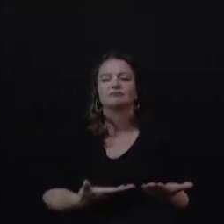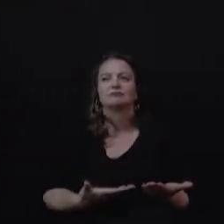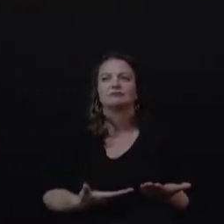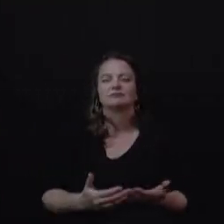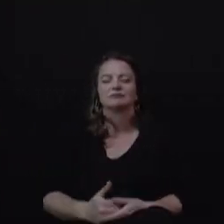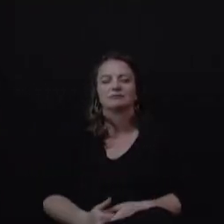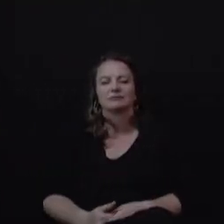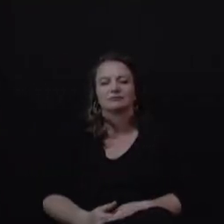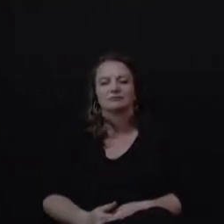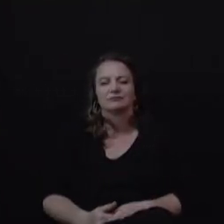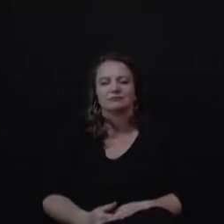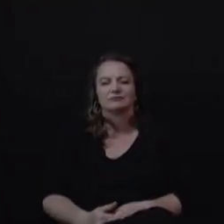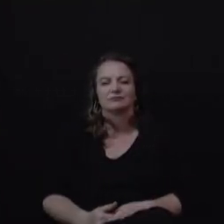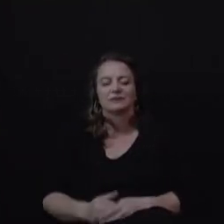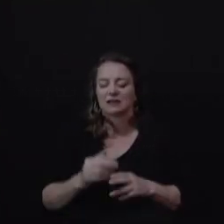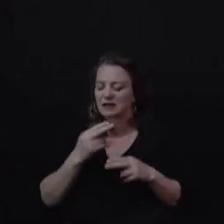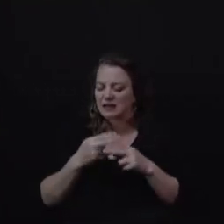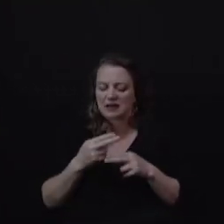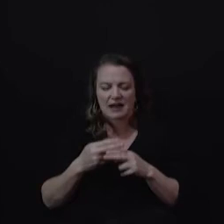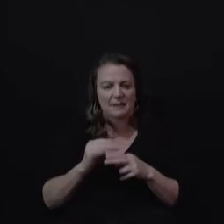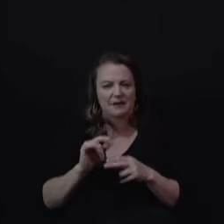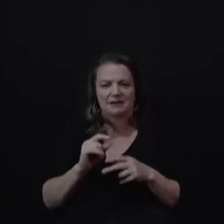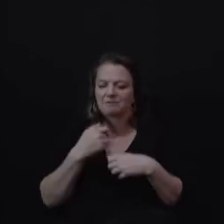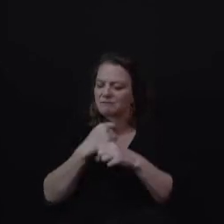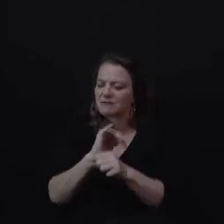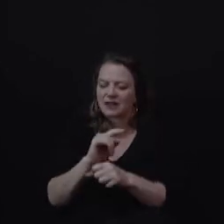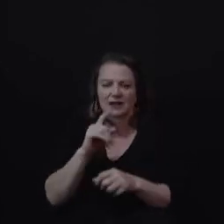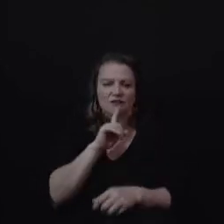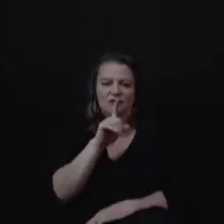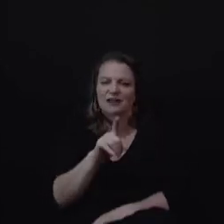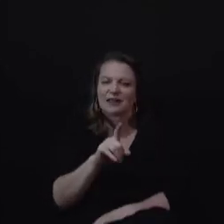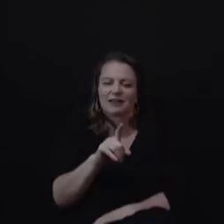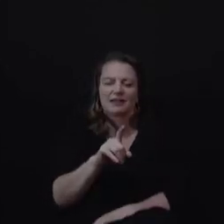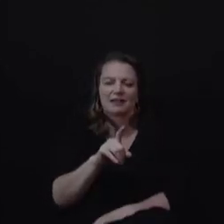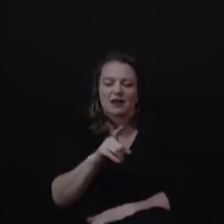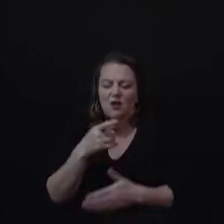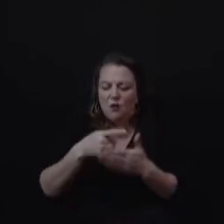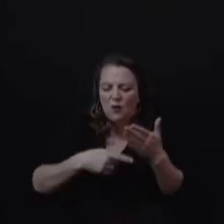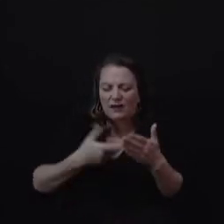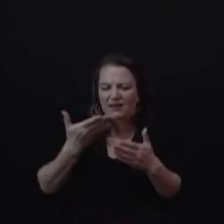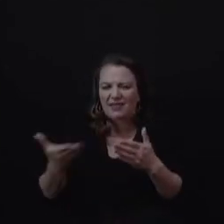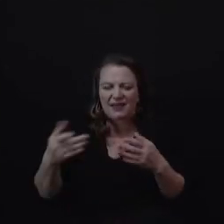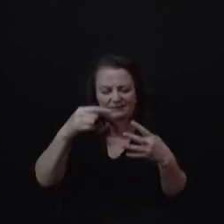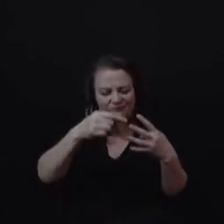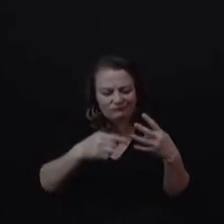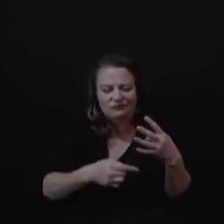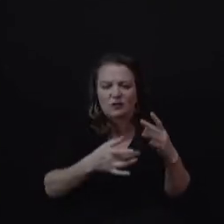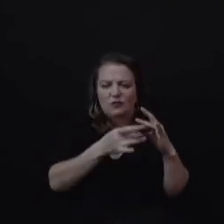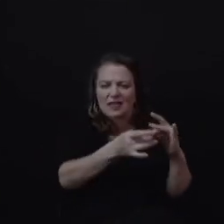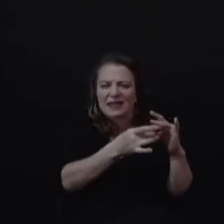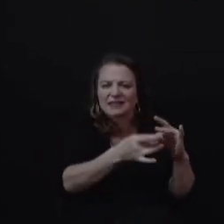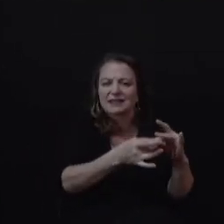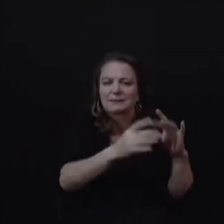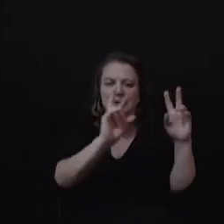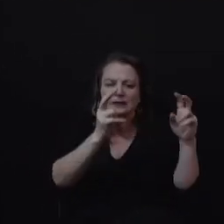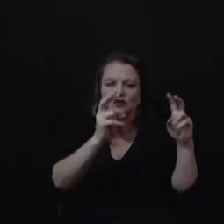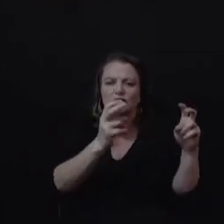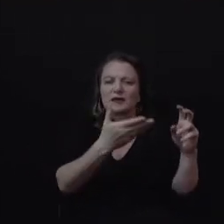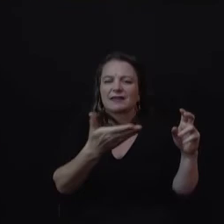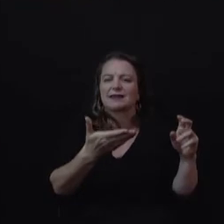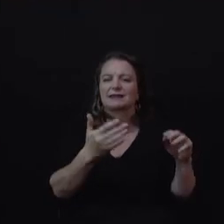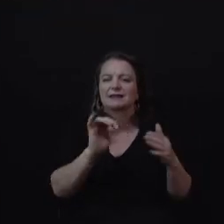I want you to put a name to it. Let's make it real. What are the things? What are the relationships? What are the issues that are dead in your